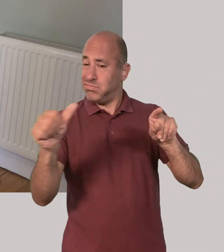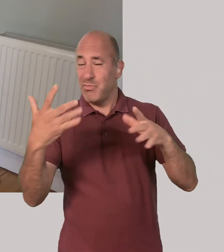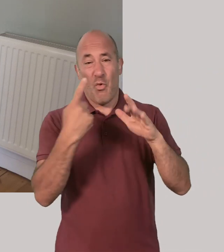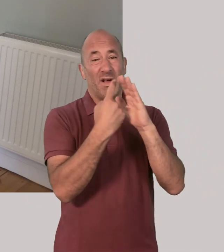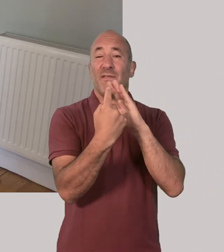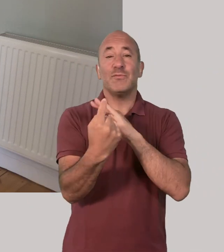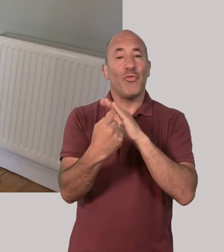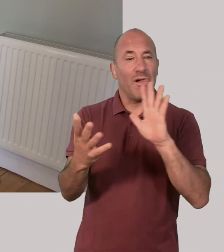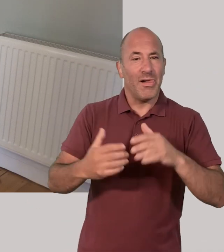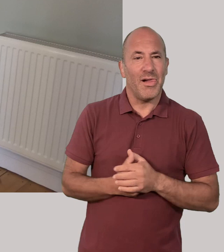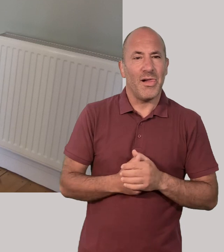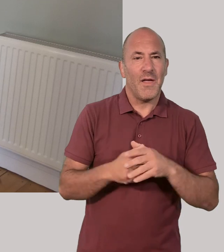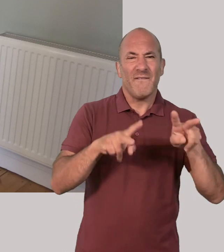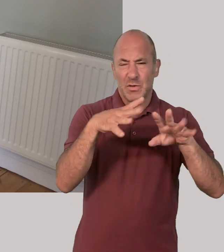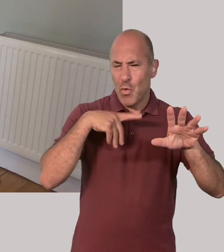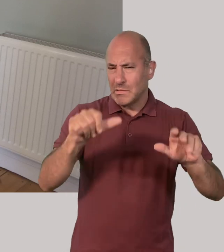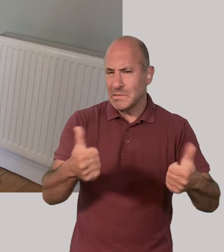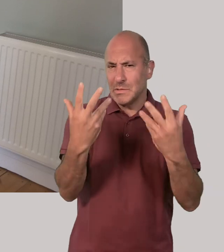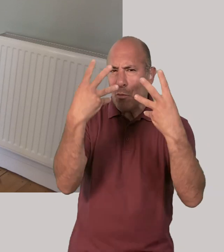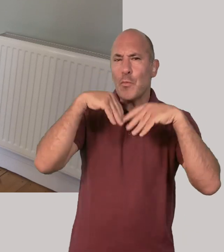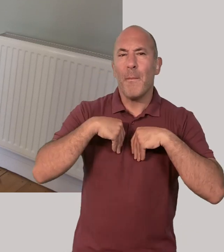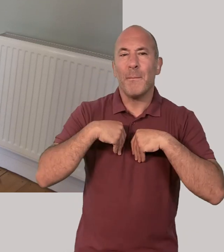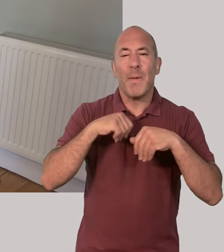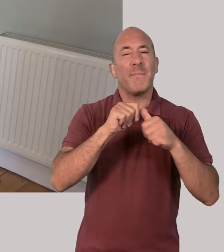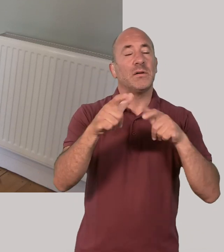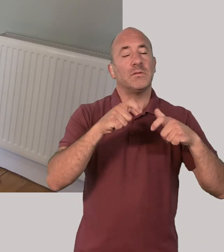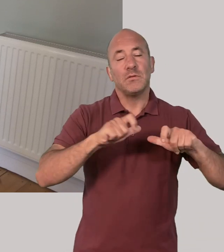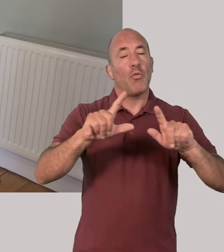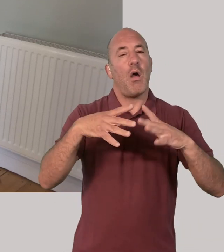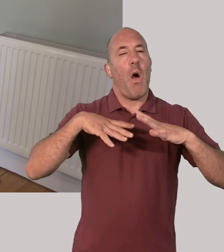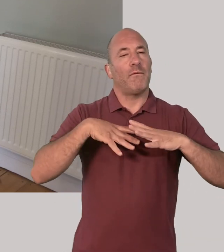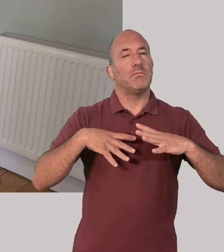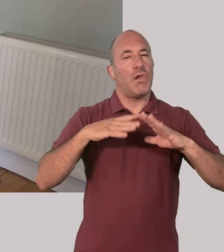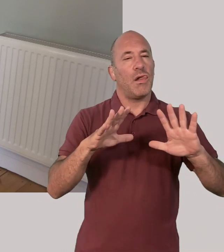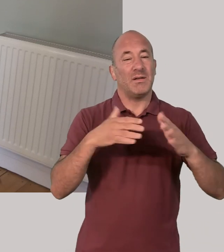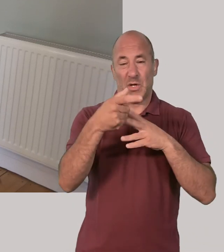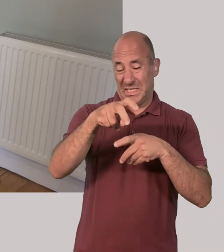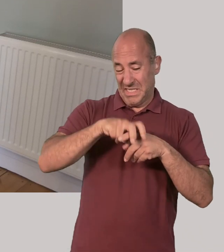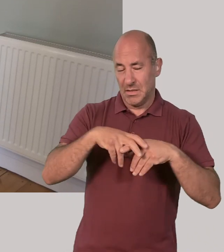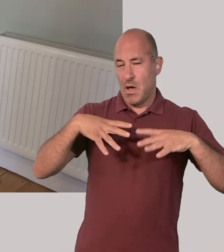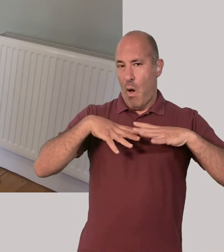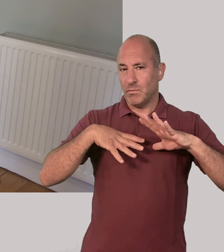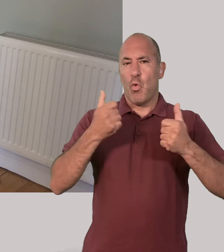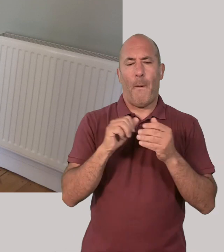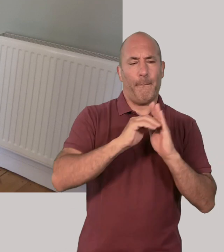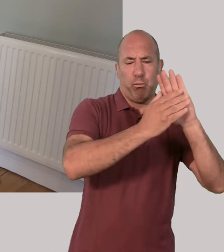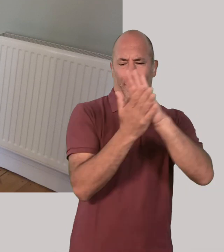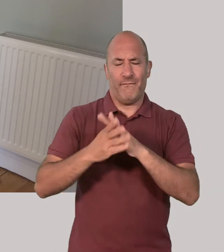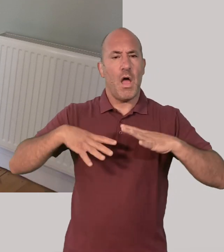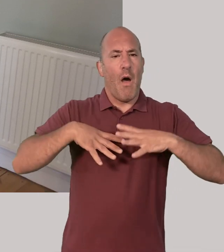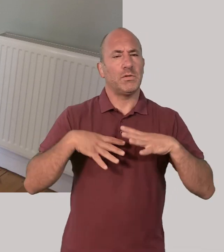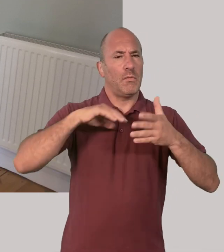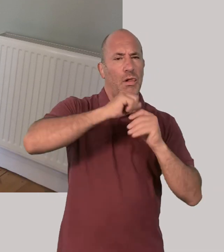or individually. To get the best out of the videos, it's best to stay in your comfort zone, whether that's in your chair or in